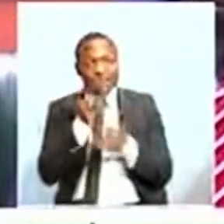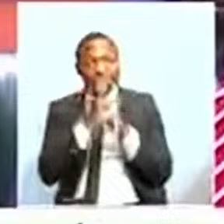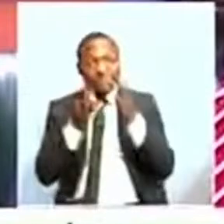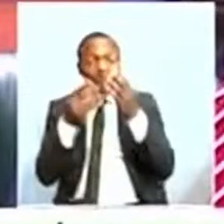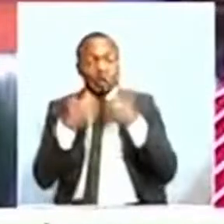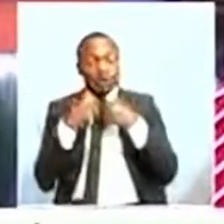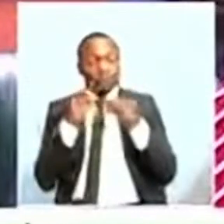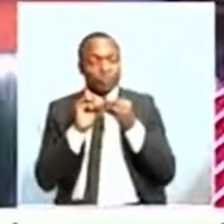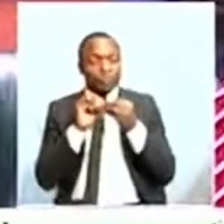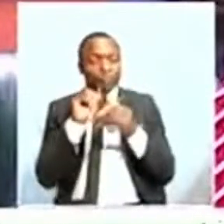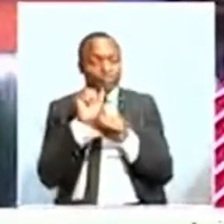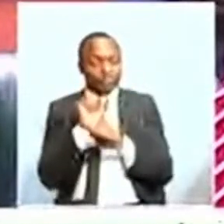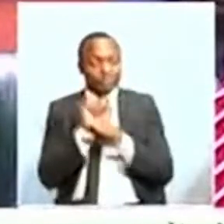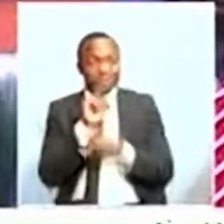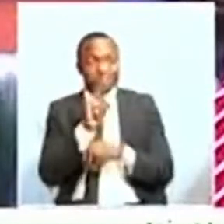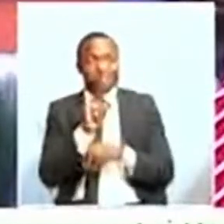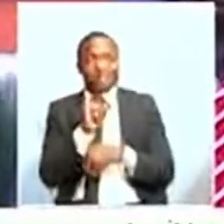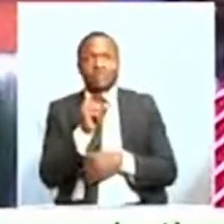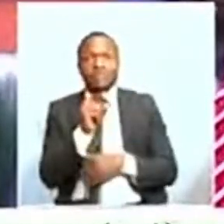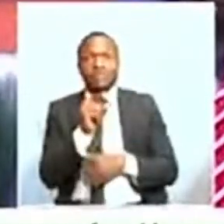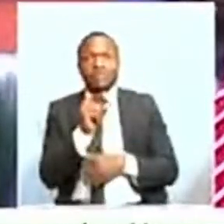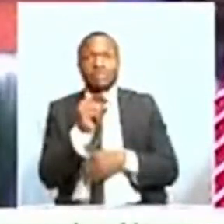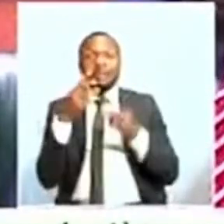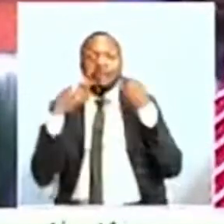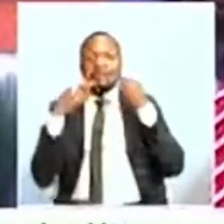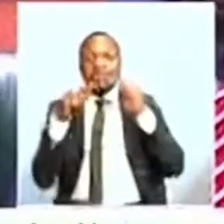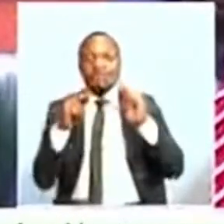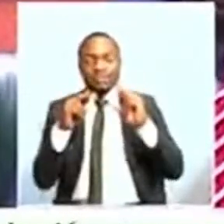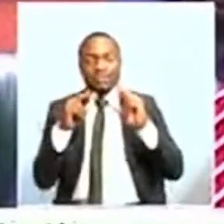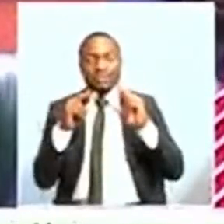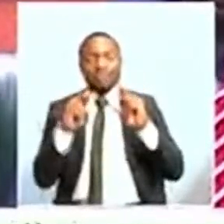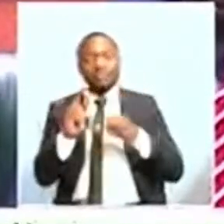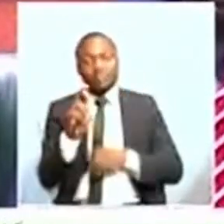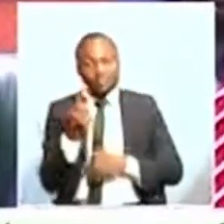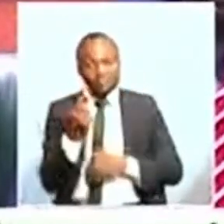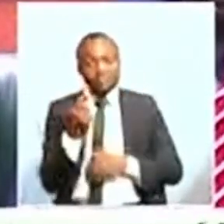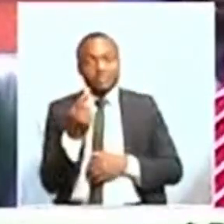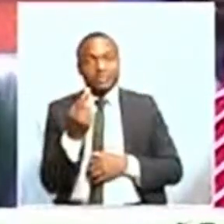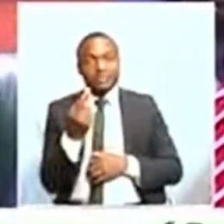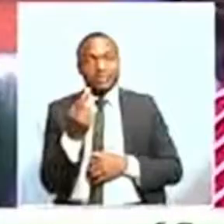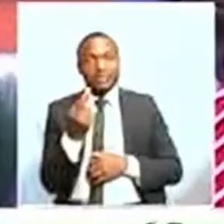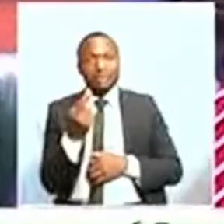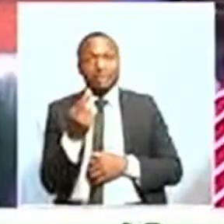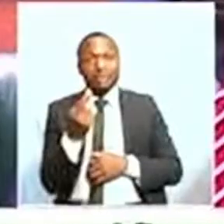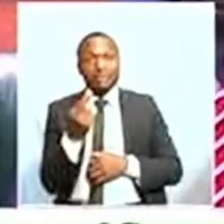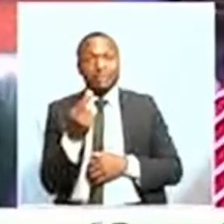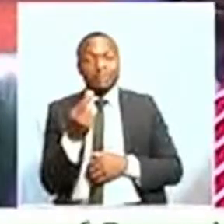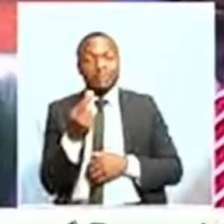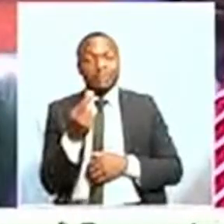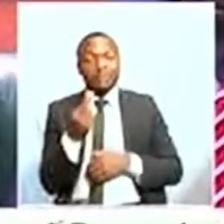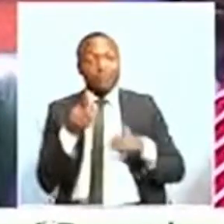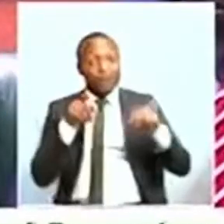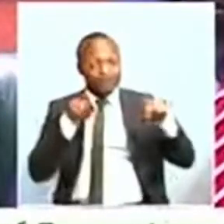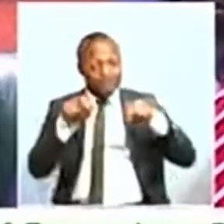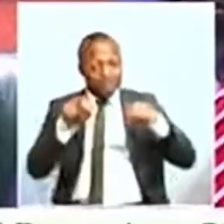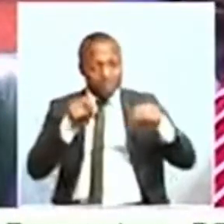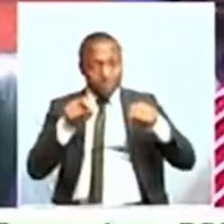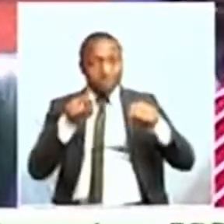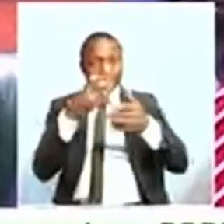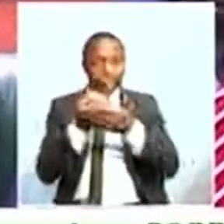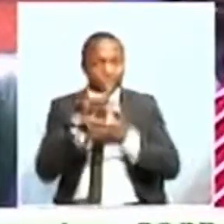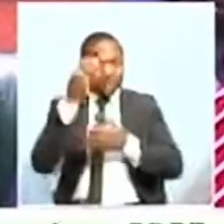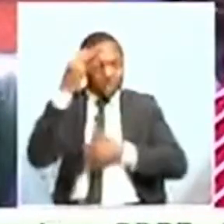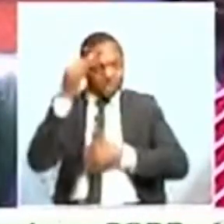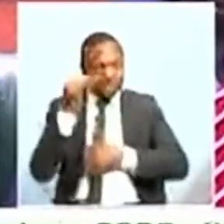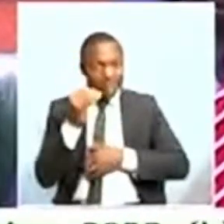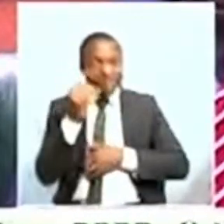more jobs. So that is the consequence of resuscitating the backbone of our economy. And that is why